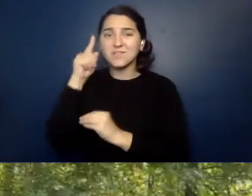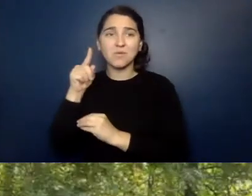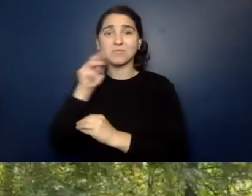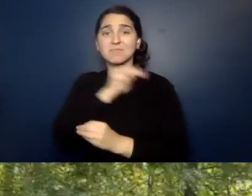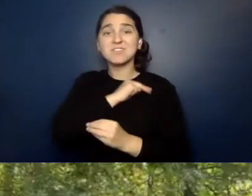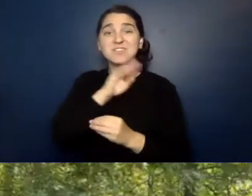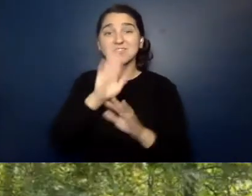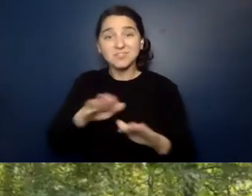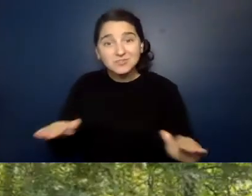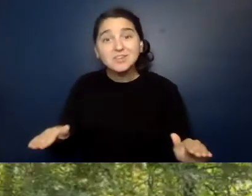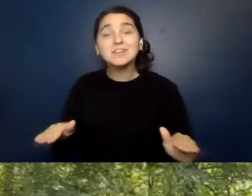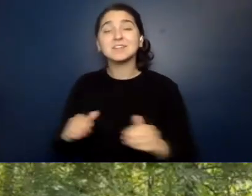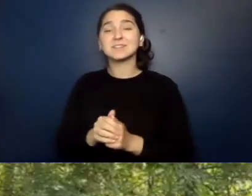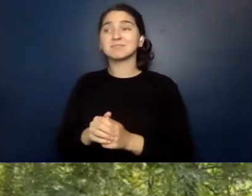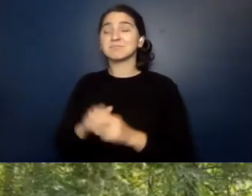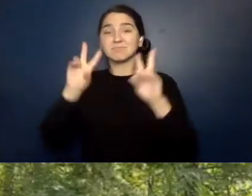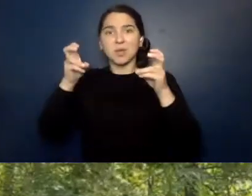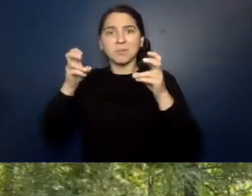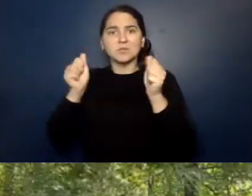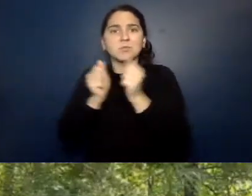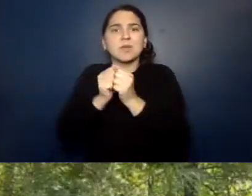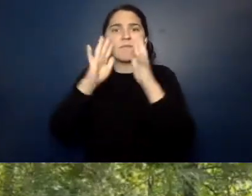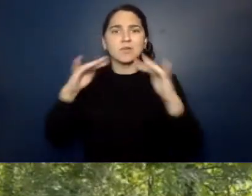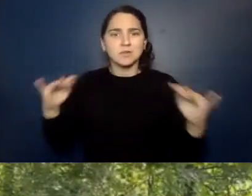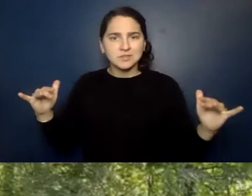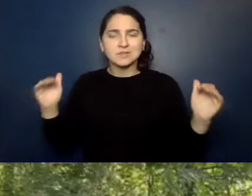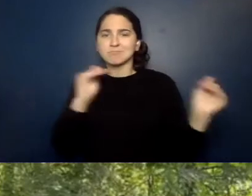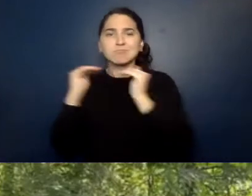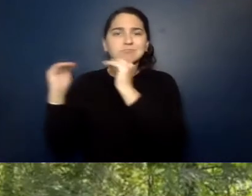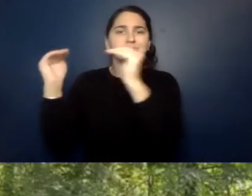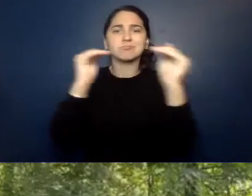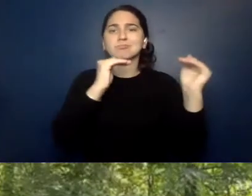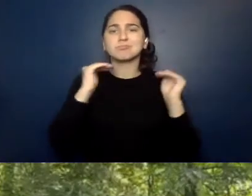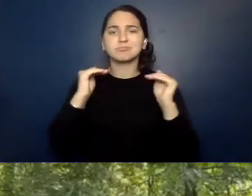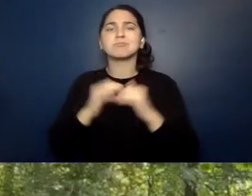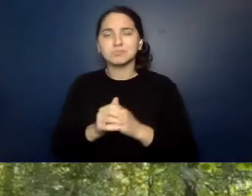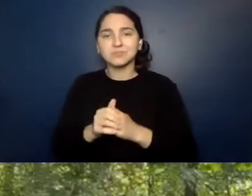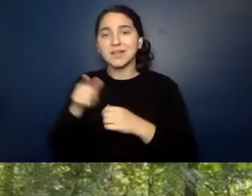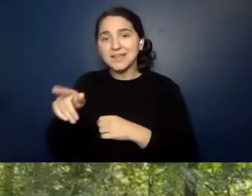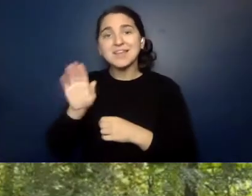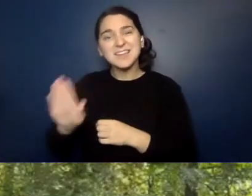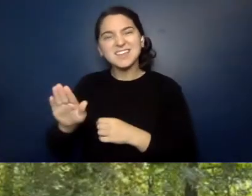of diversity and equity and justice, which has been a passion of his for over 20 years.